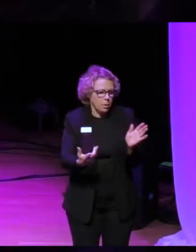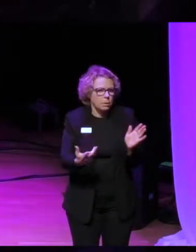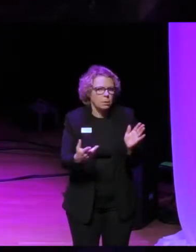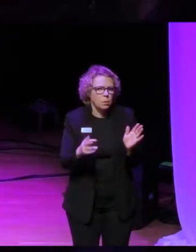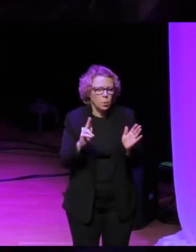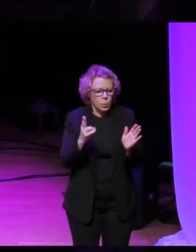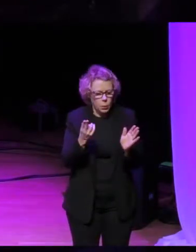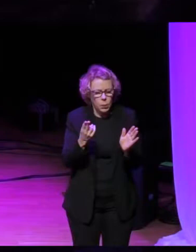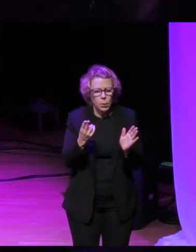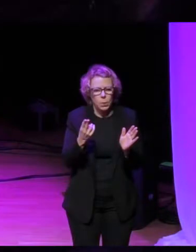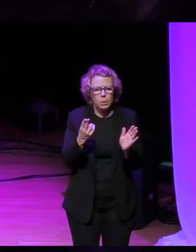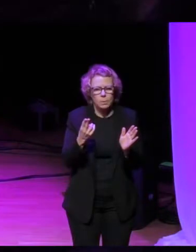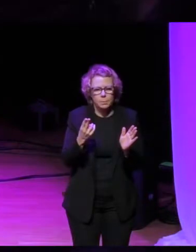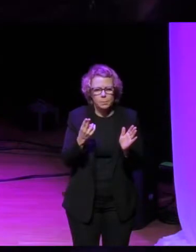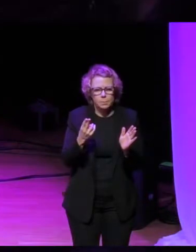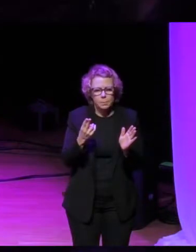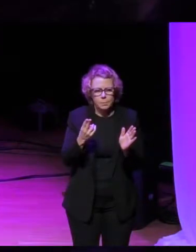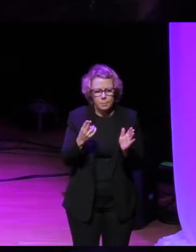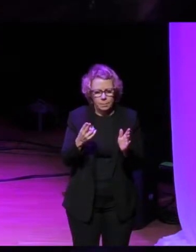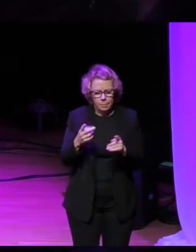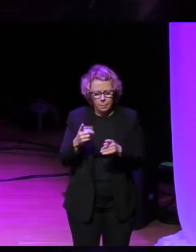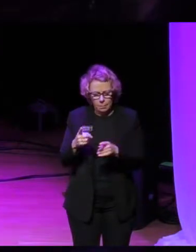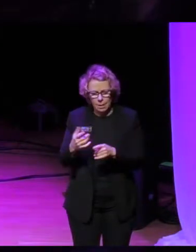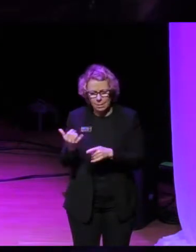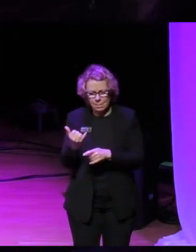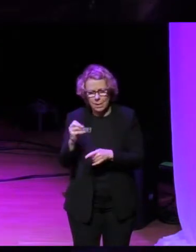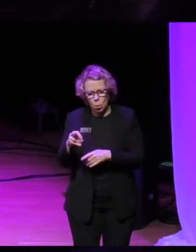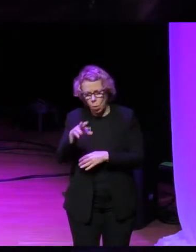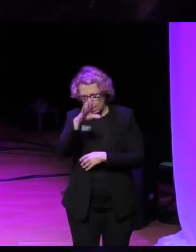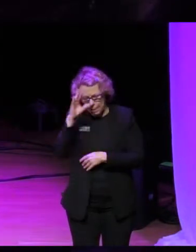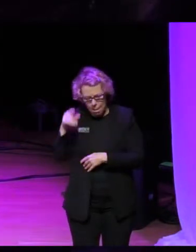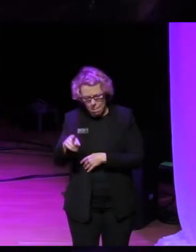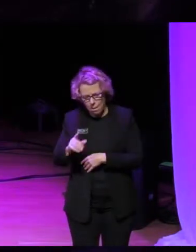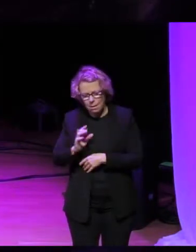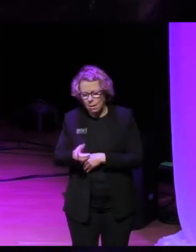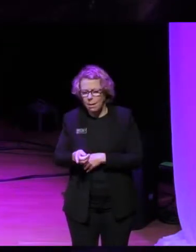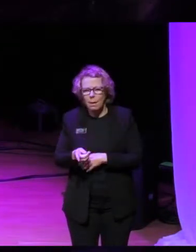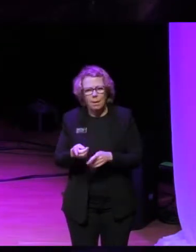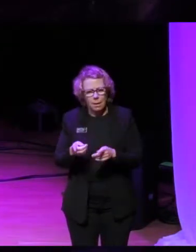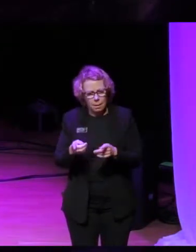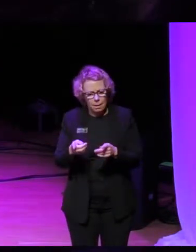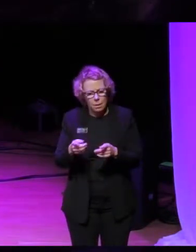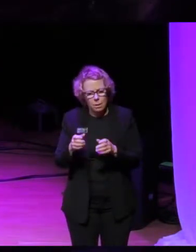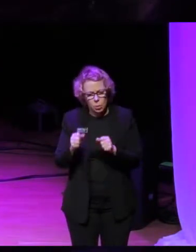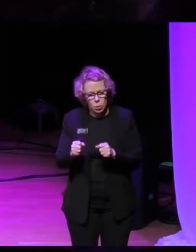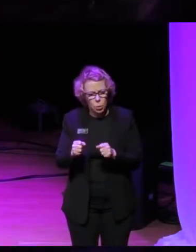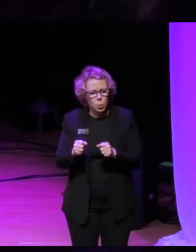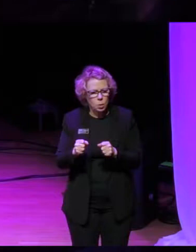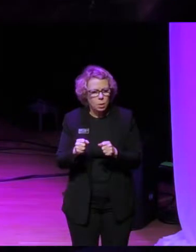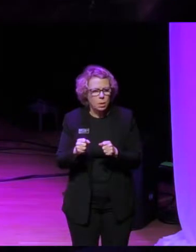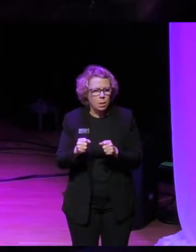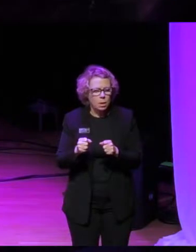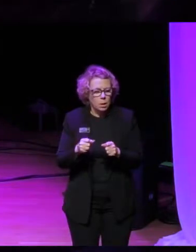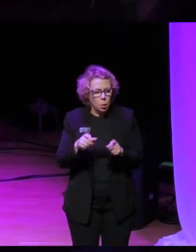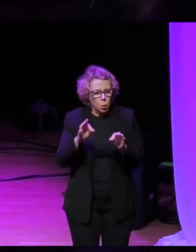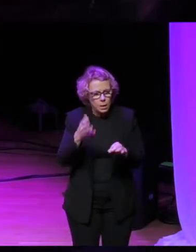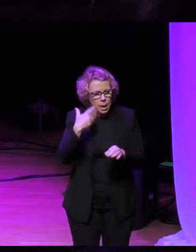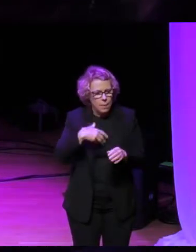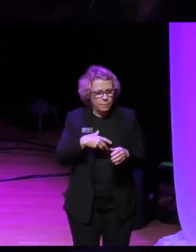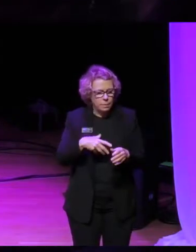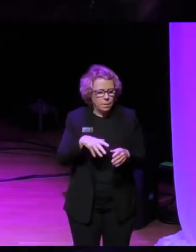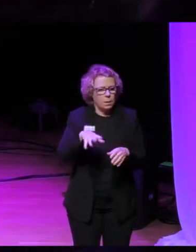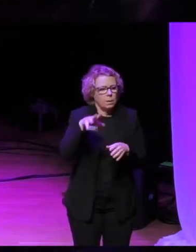being taken, targeting 10-year-olds, getting medically necessary surgery, and arresting children